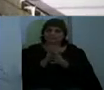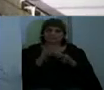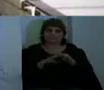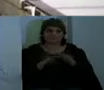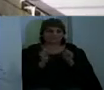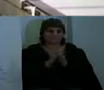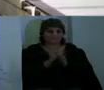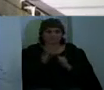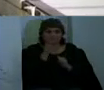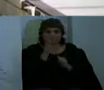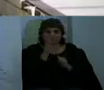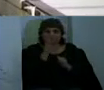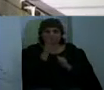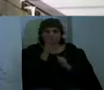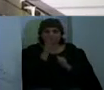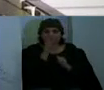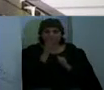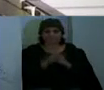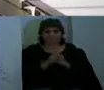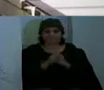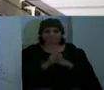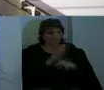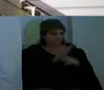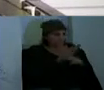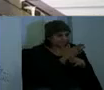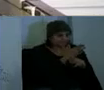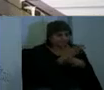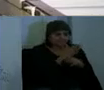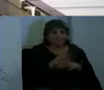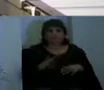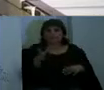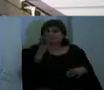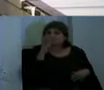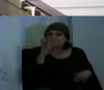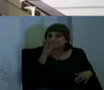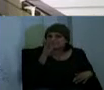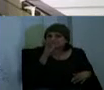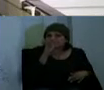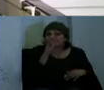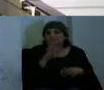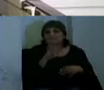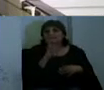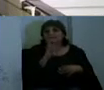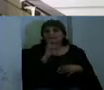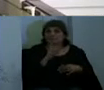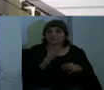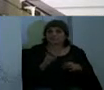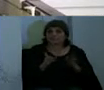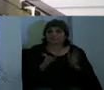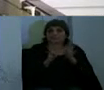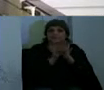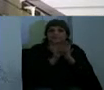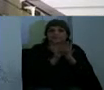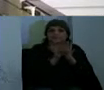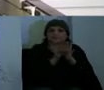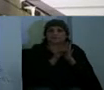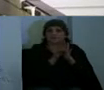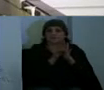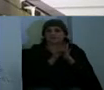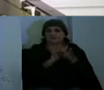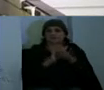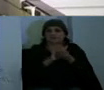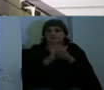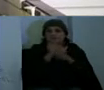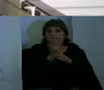mom, with all of those women, they share. Mom is the glue that holds the